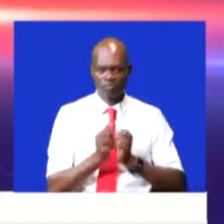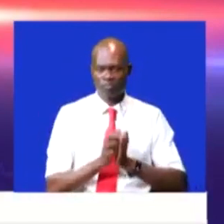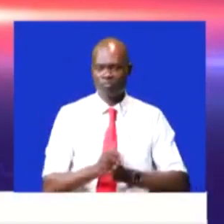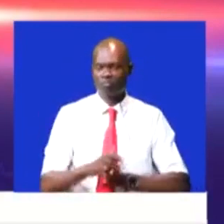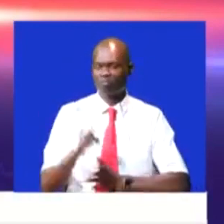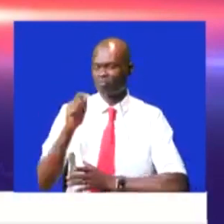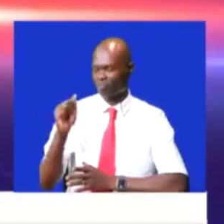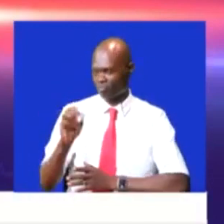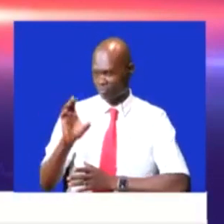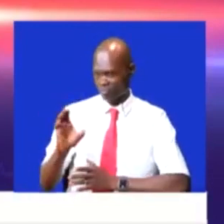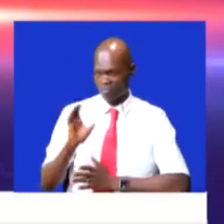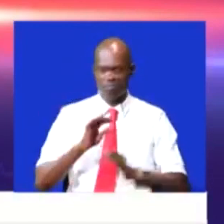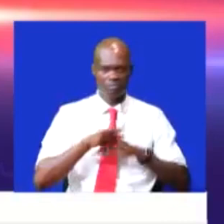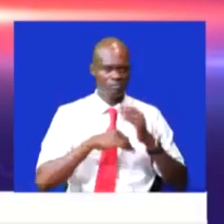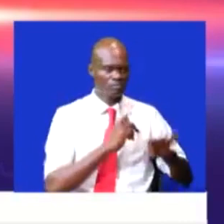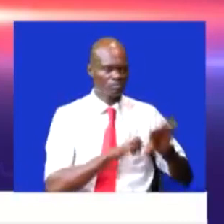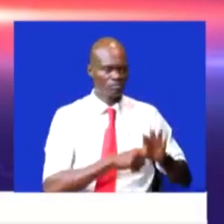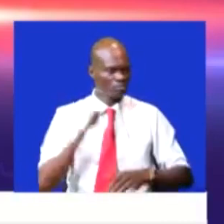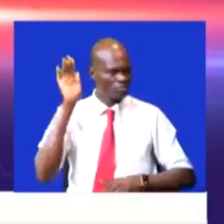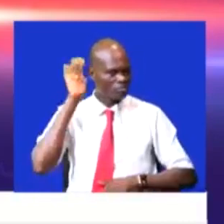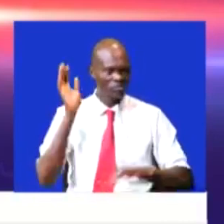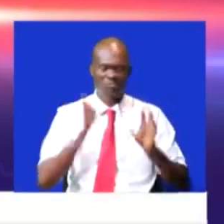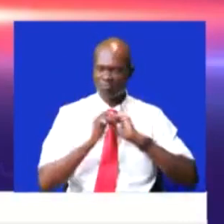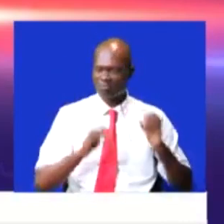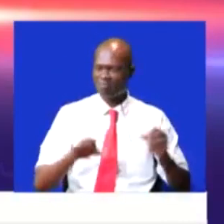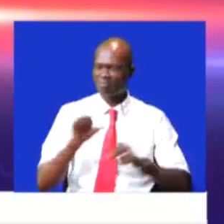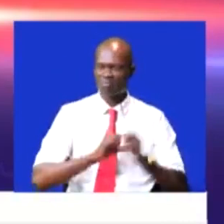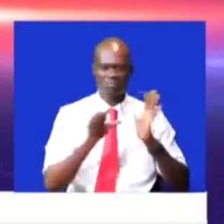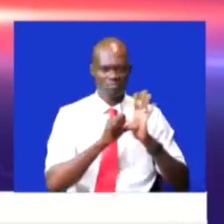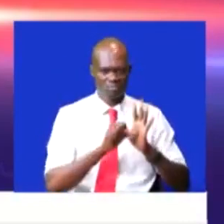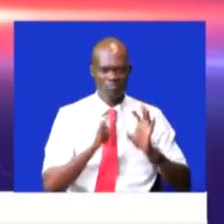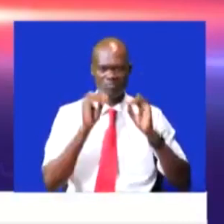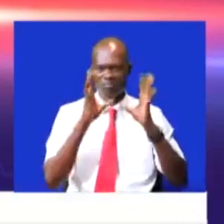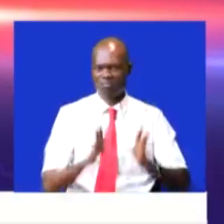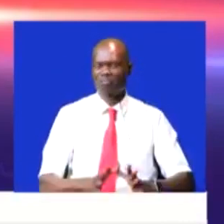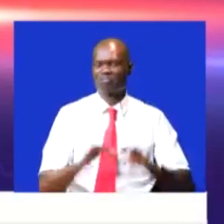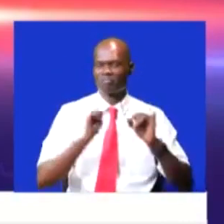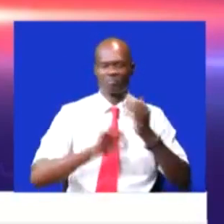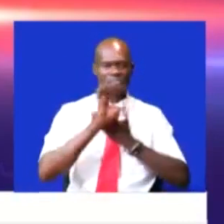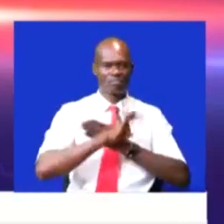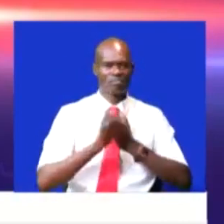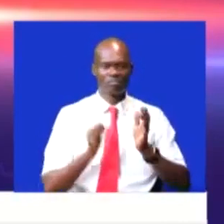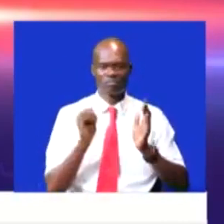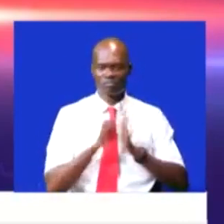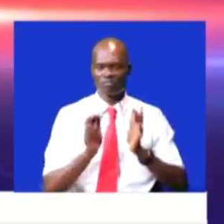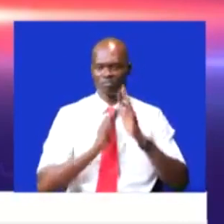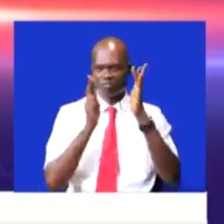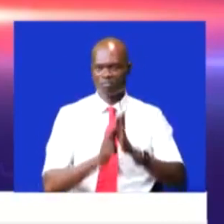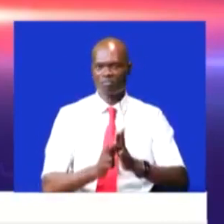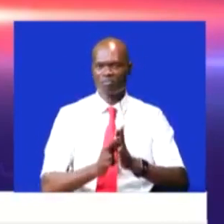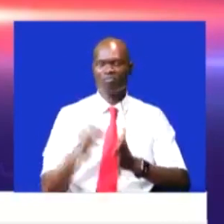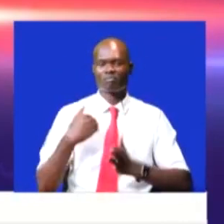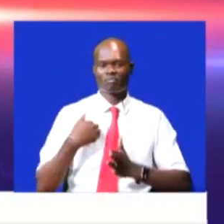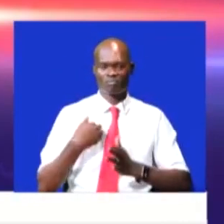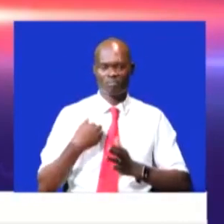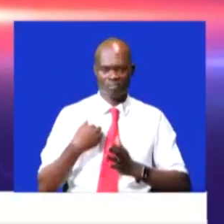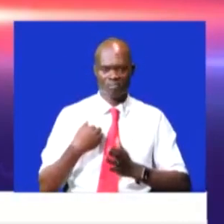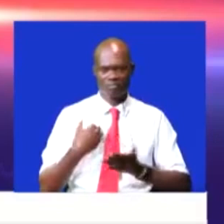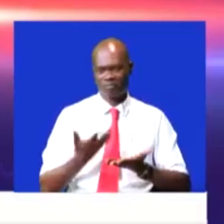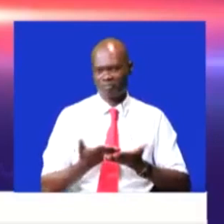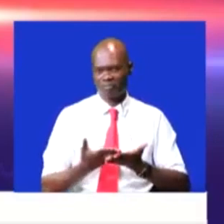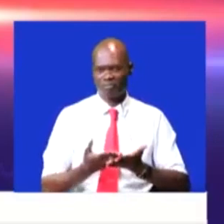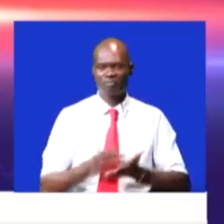Teacher Service Commission osebedo ka ok chik godo ite ne jopuonje e pacho kaendi. Maendi en lipot mane olosi kod jafwambo e kaunti ma